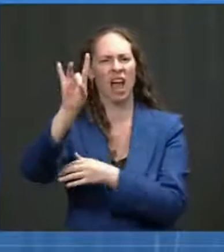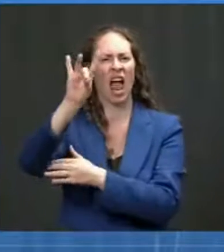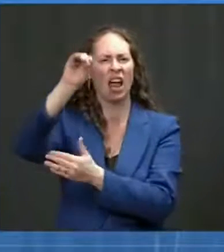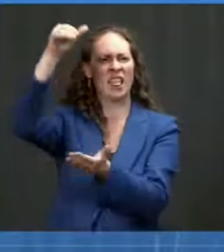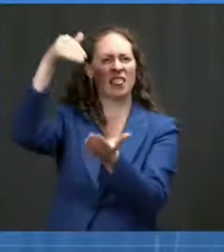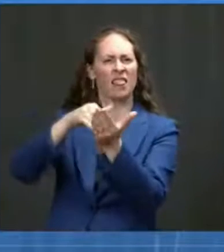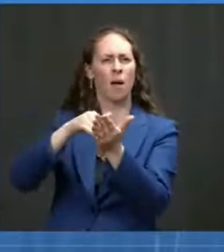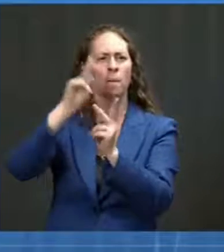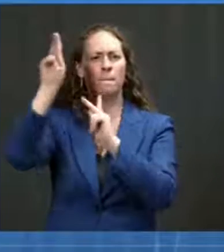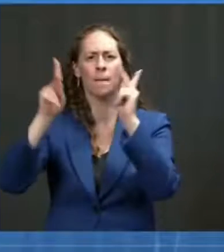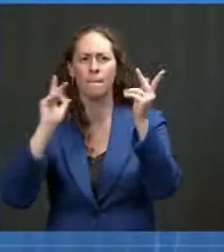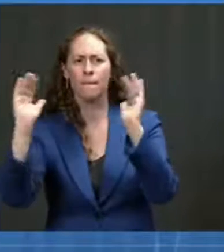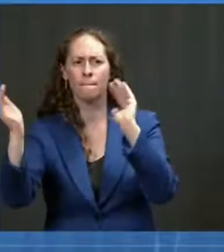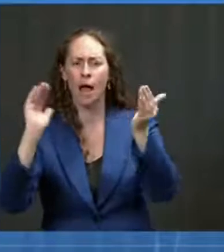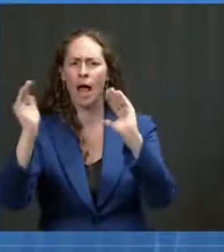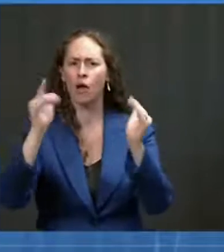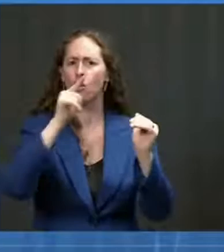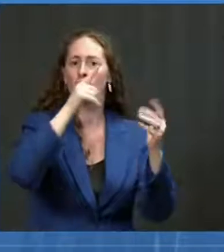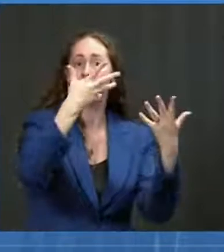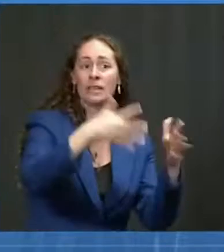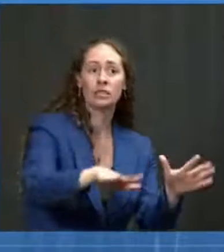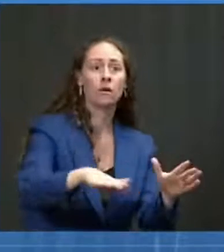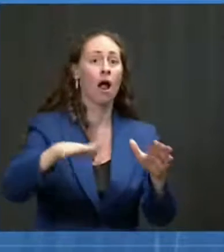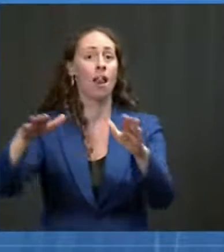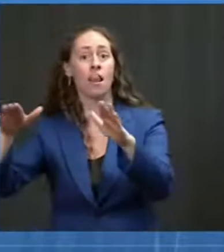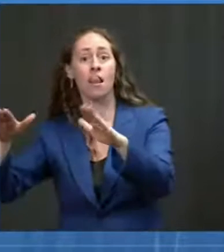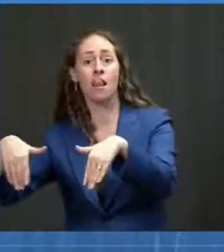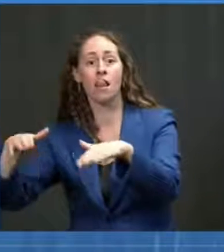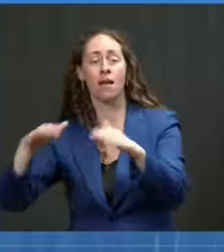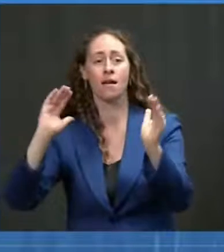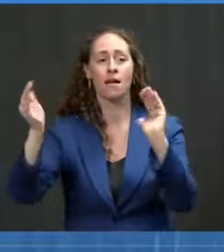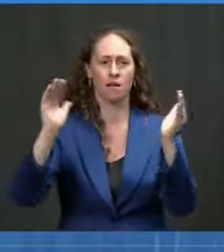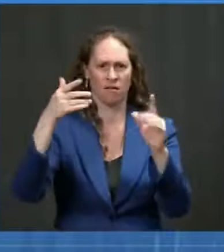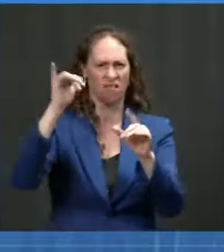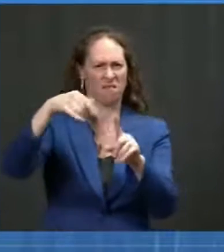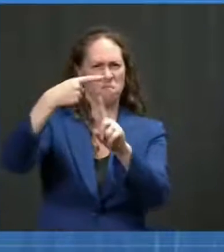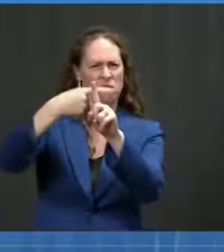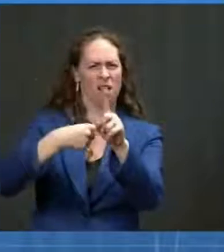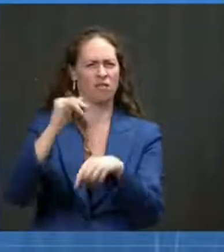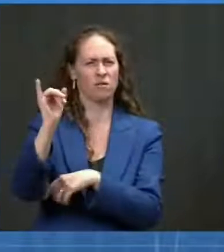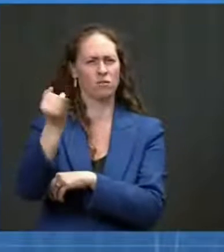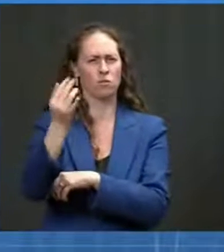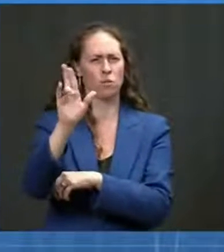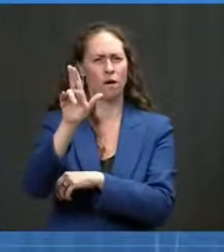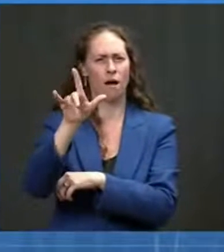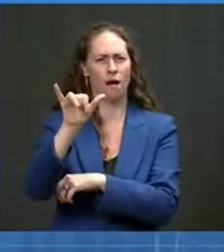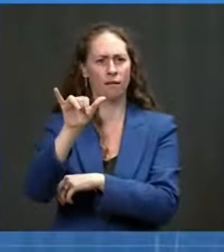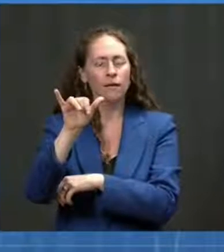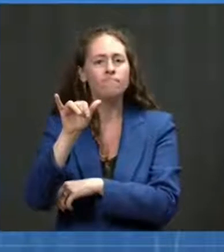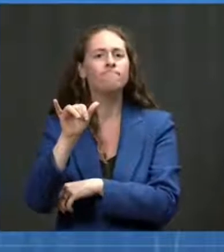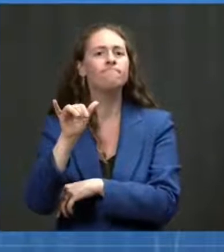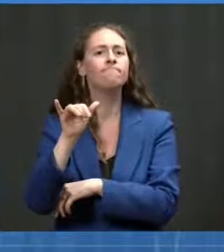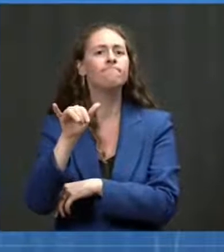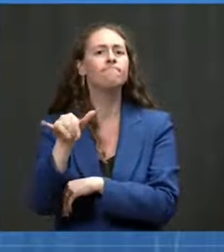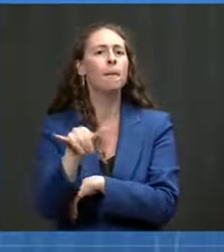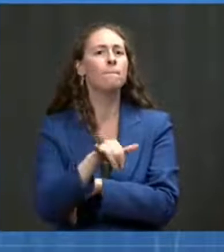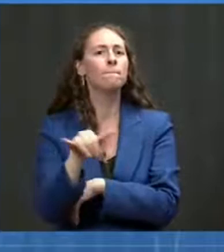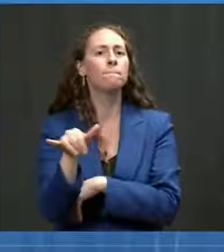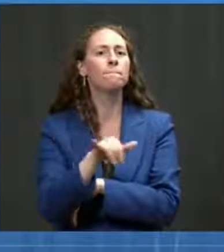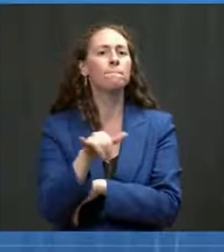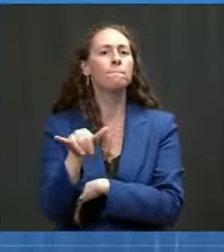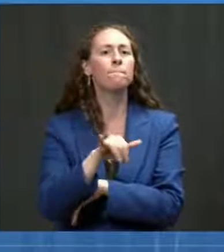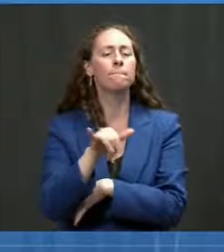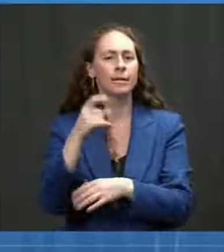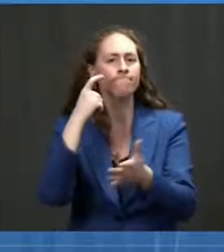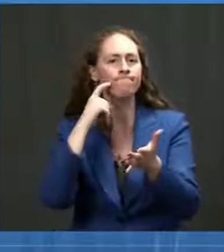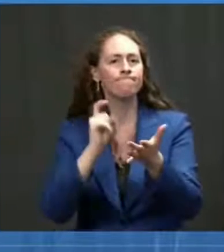groups with data through July 16th. Like we saw in the New York data, vaccine effectiveness against infection declined over